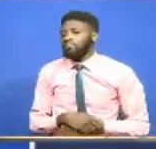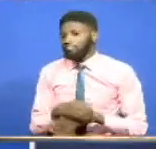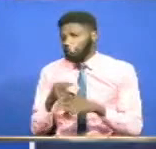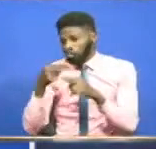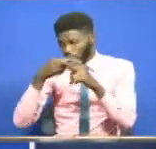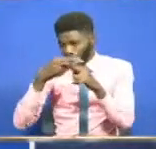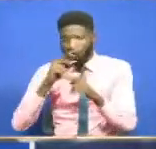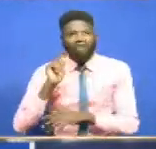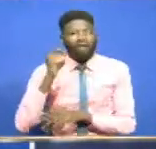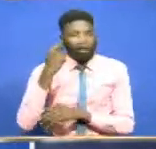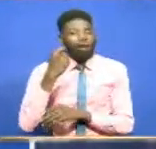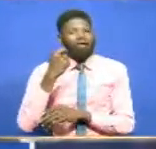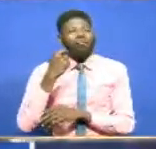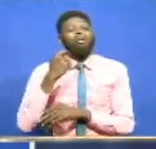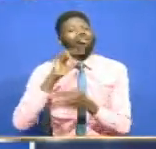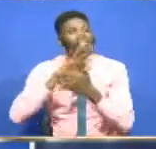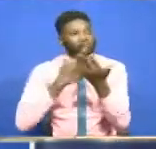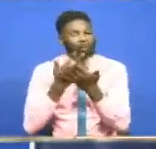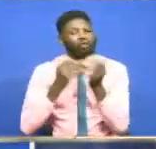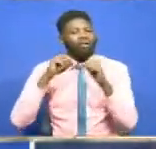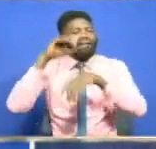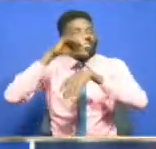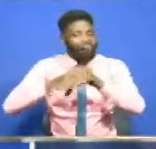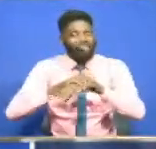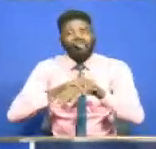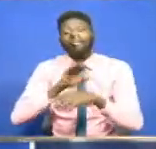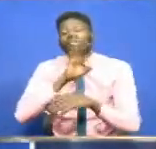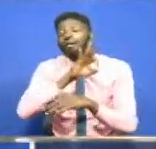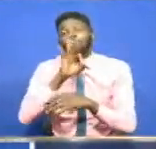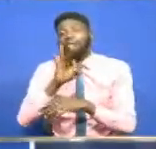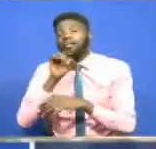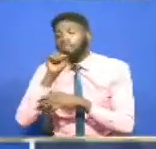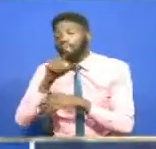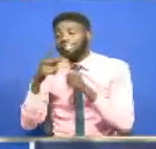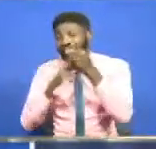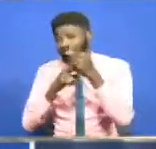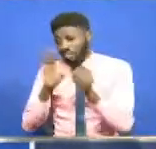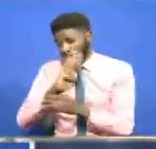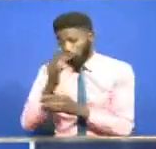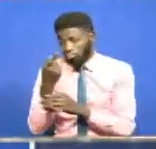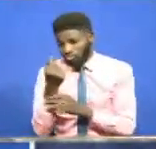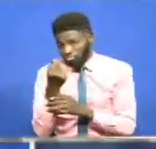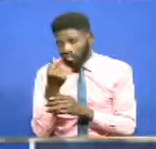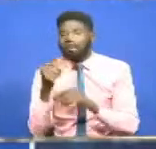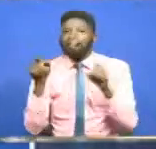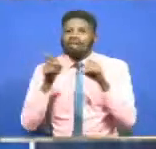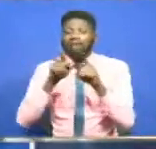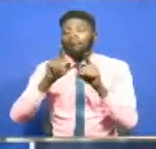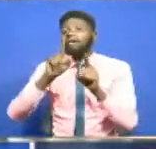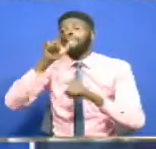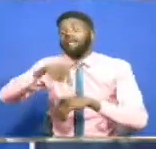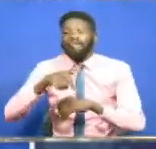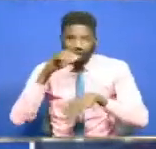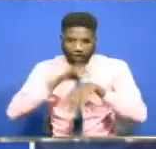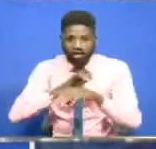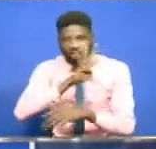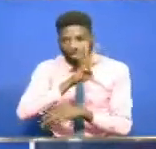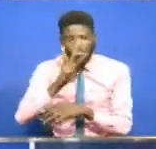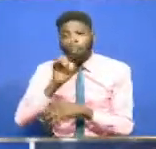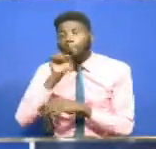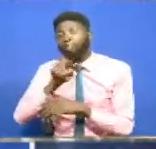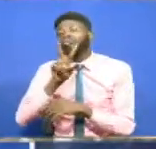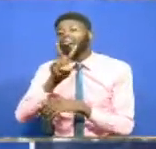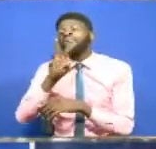Kenya is scheduled to receive a total of 33.7 billion shillings and subsequently another 44.2